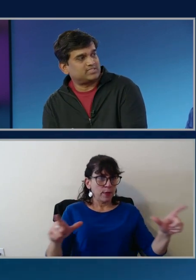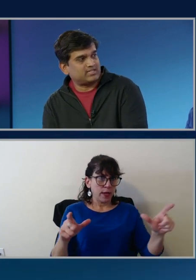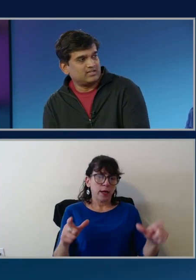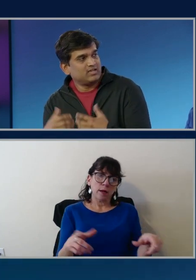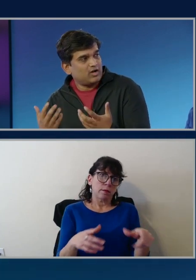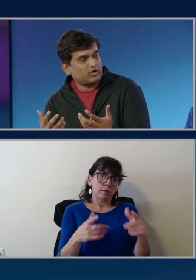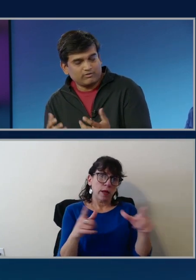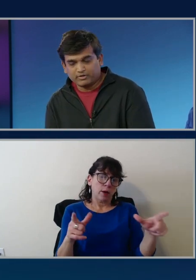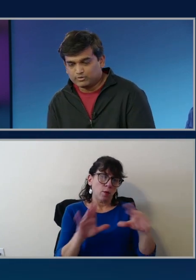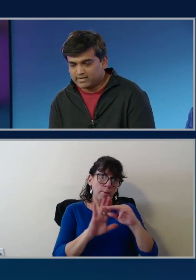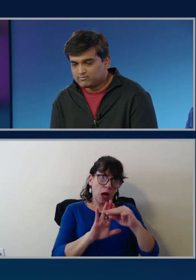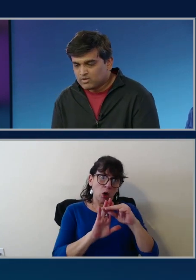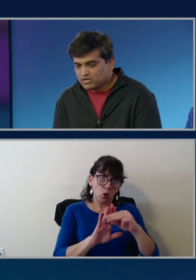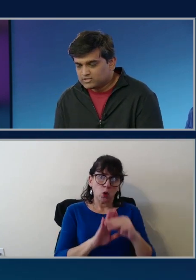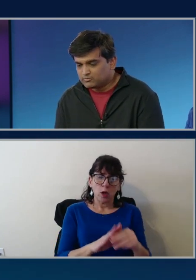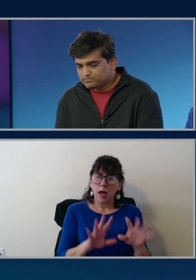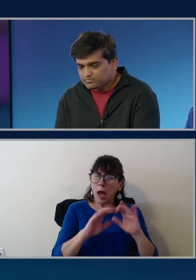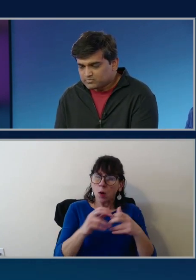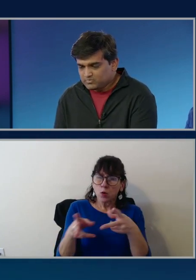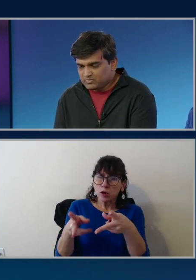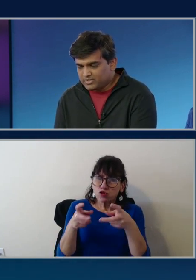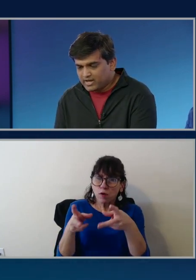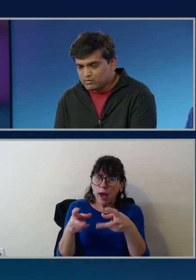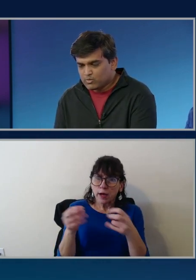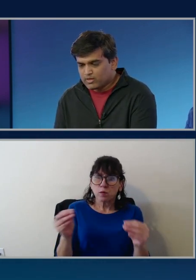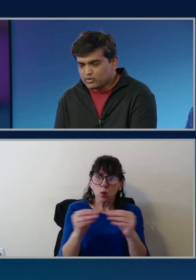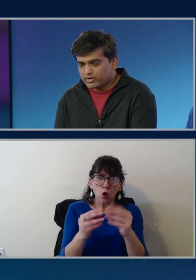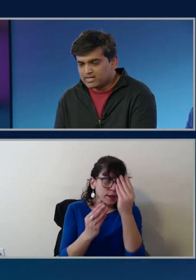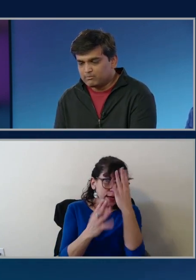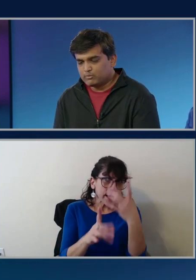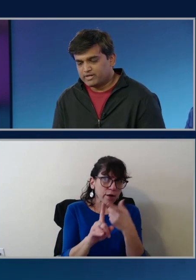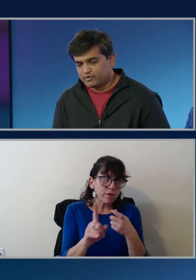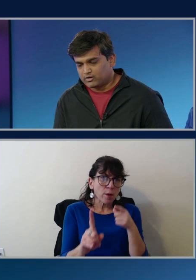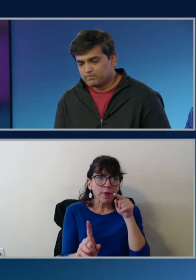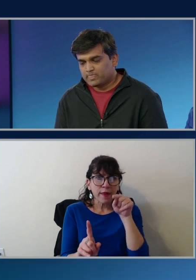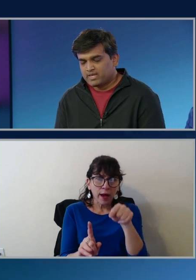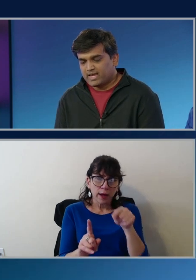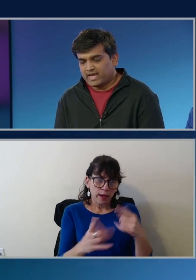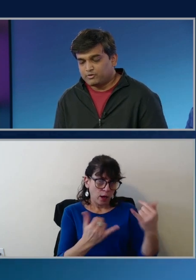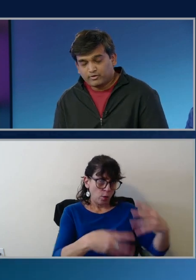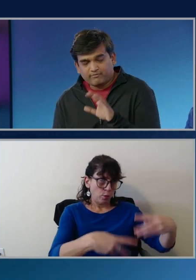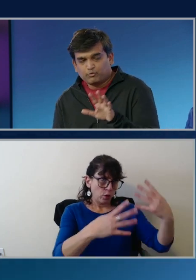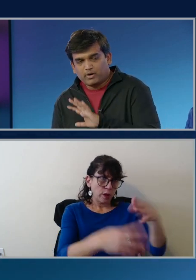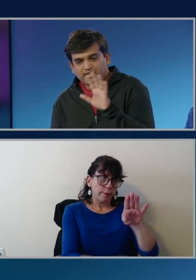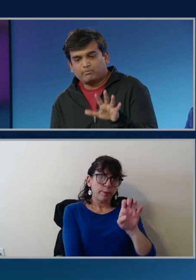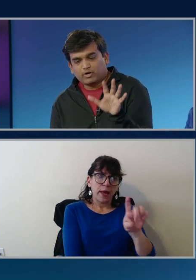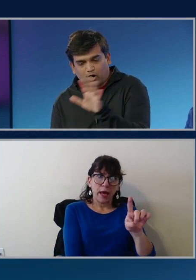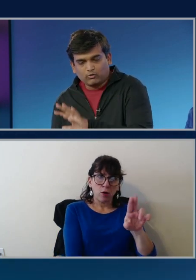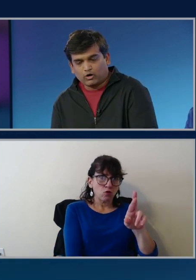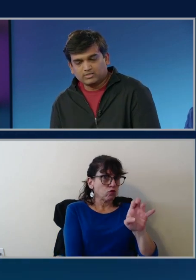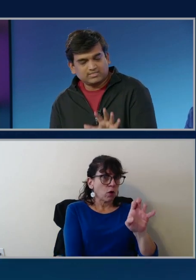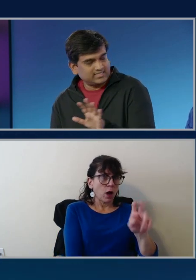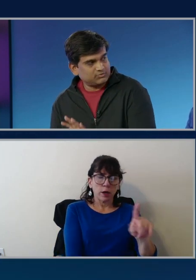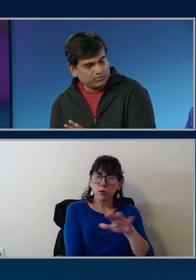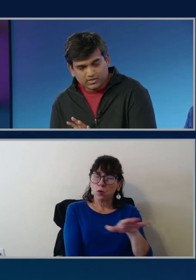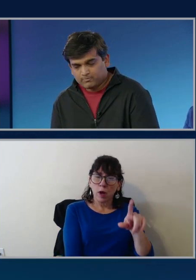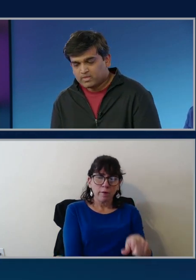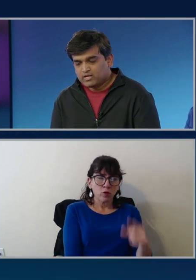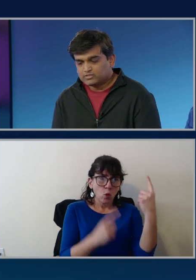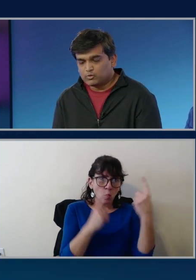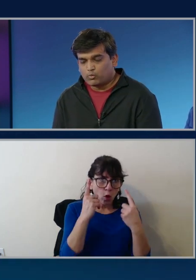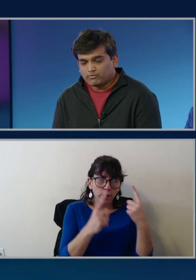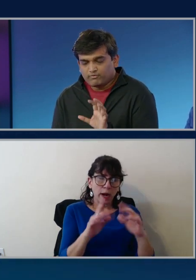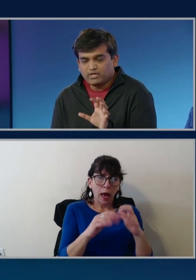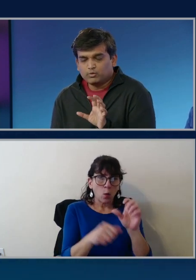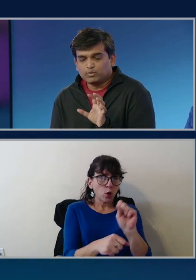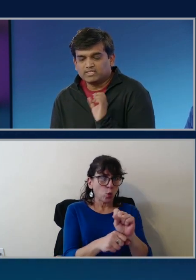from this data. How can we do that? So now you can come to Bedrock, and you don't have to worry about how all these things work. Okay.